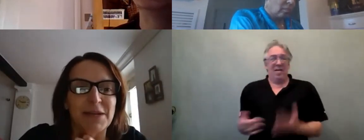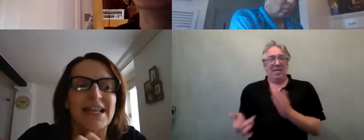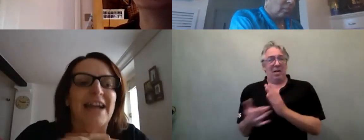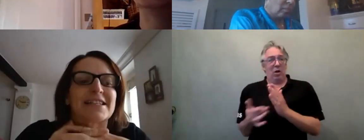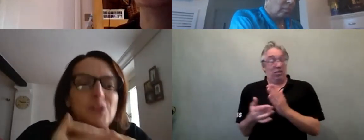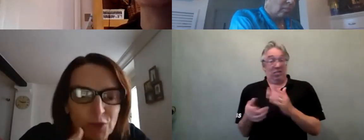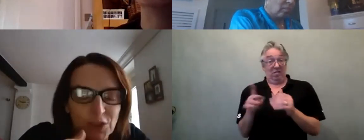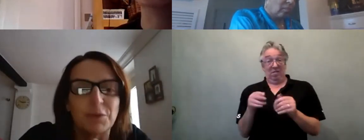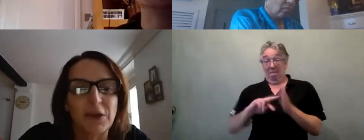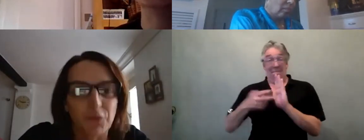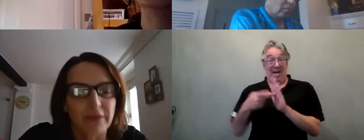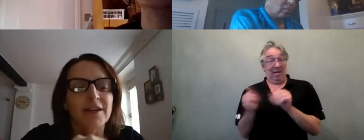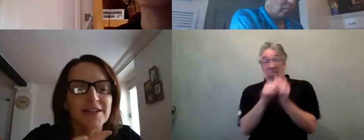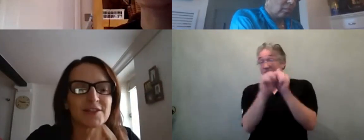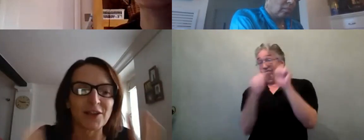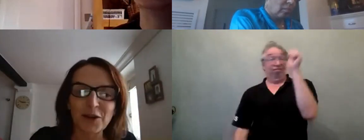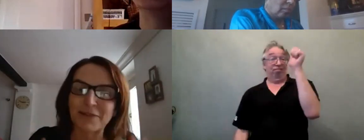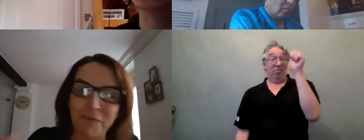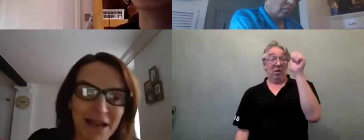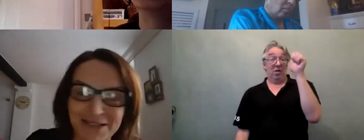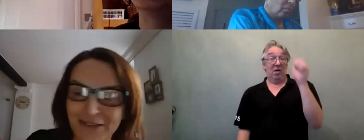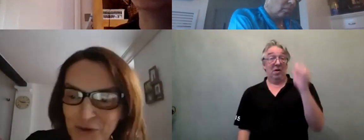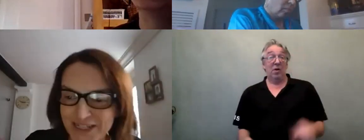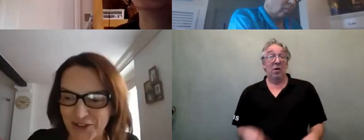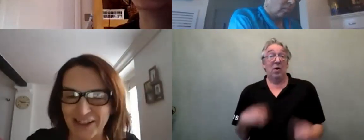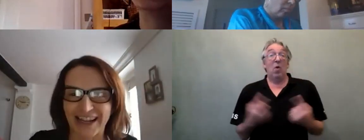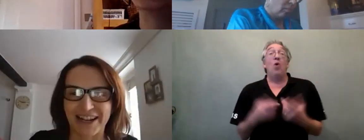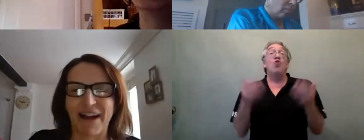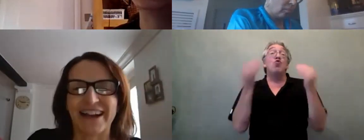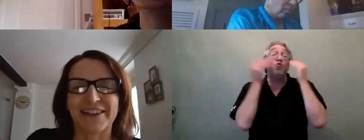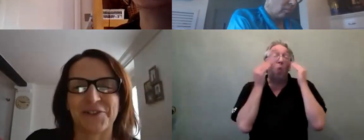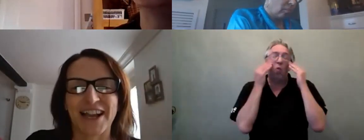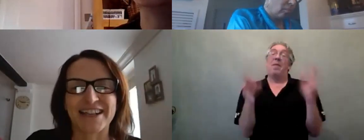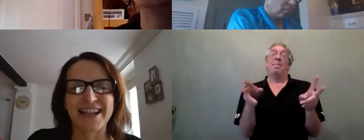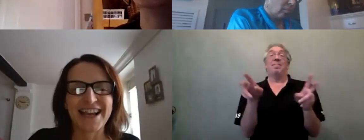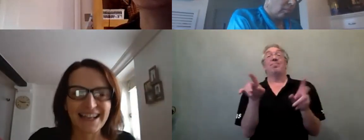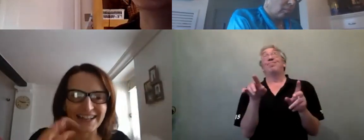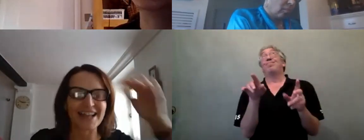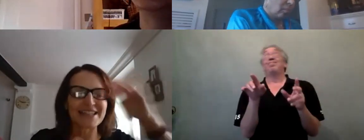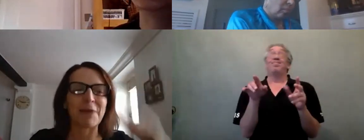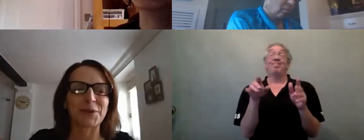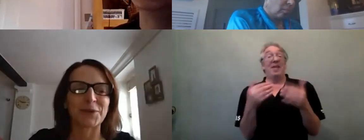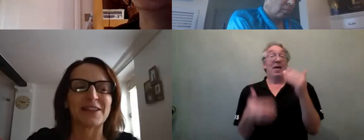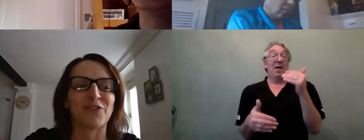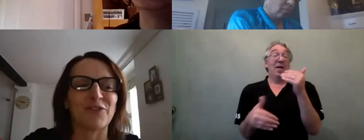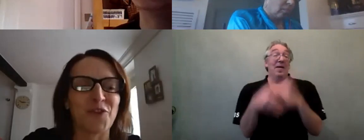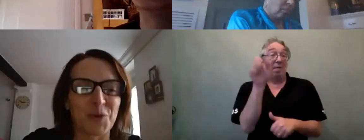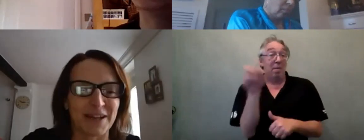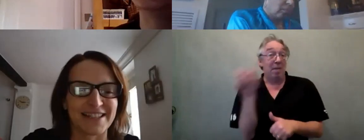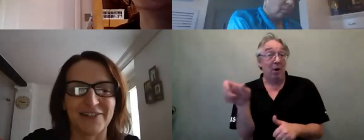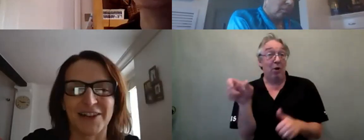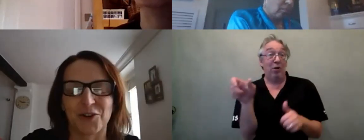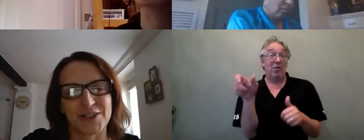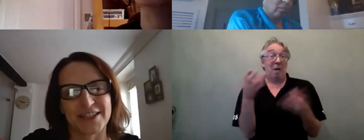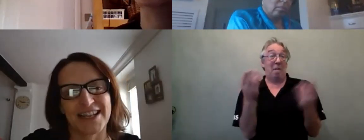with disability are excluded to begin with. So I know it's a massive question, but that has come through in different